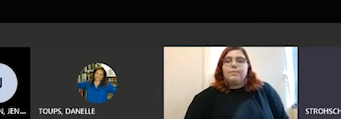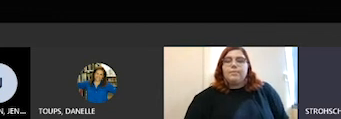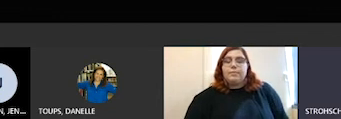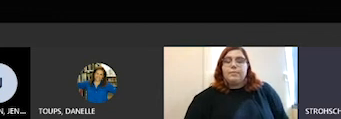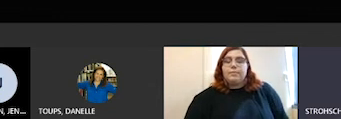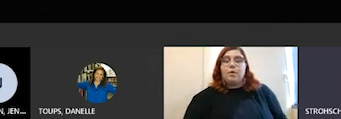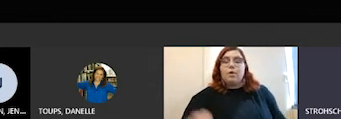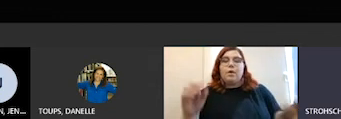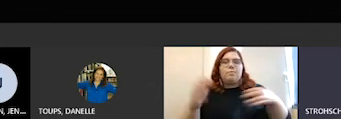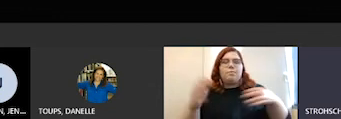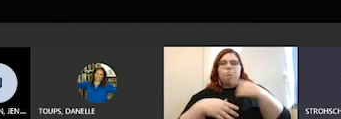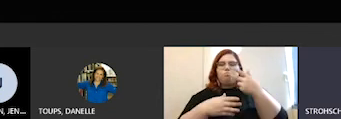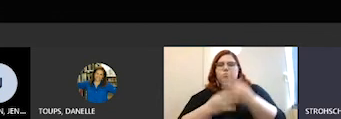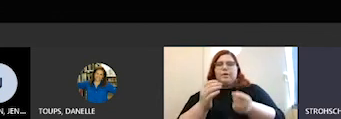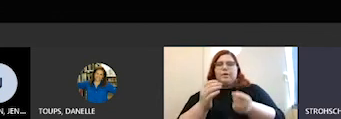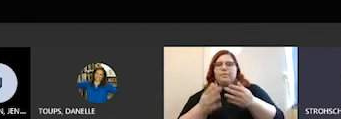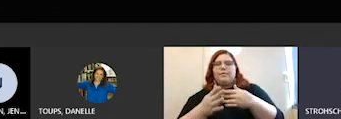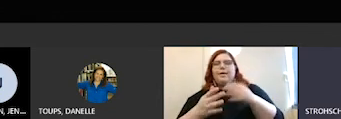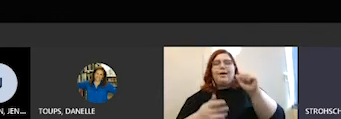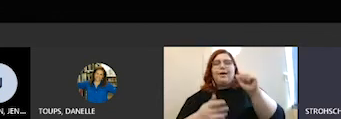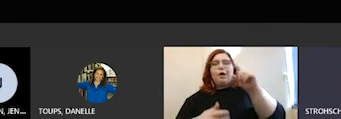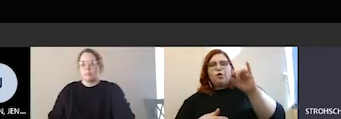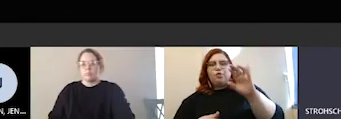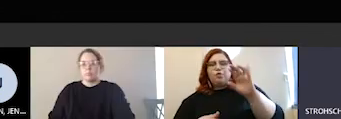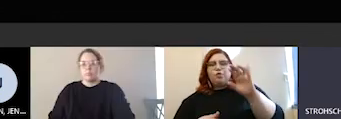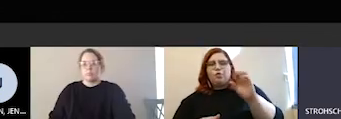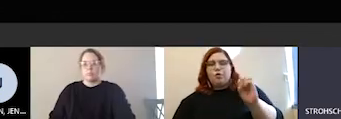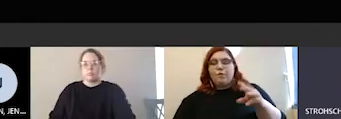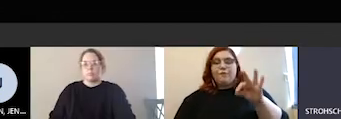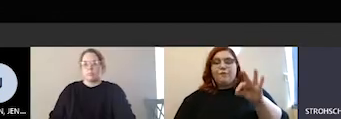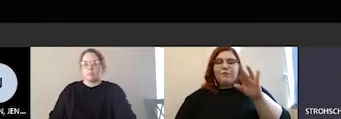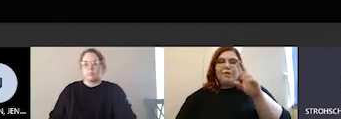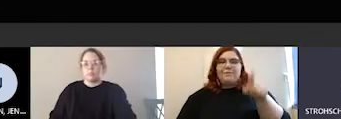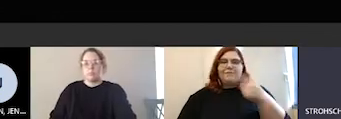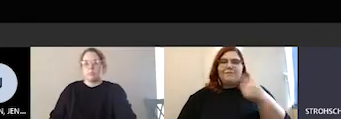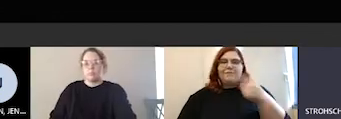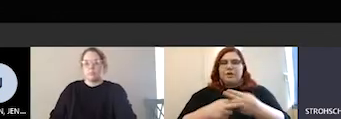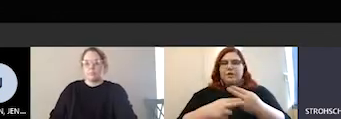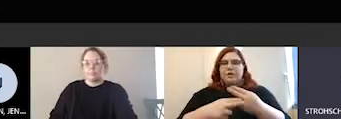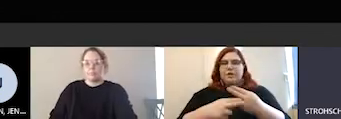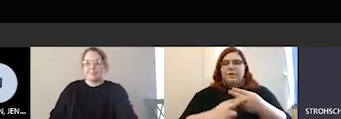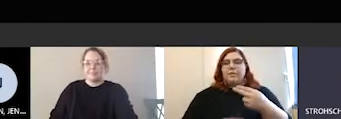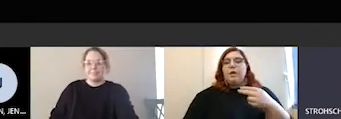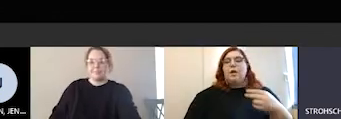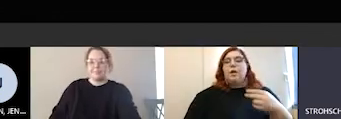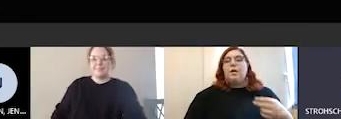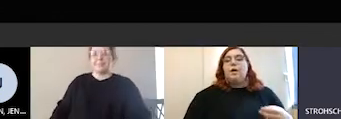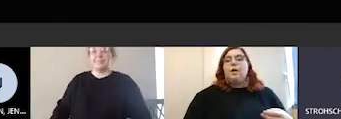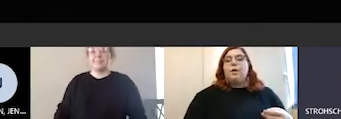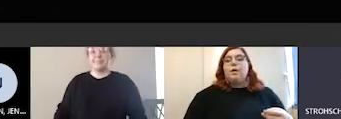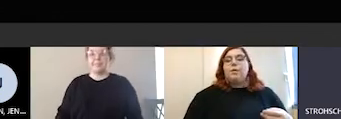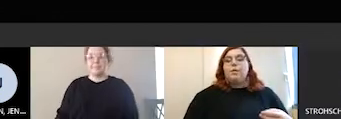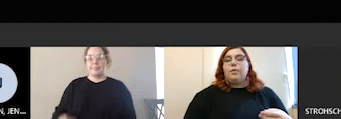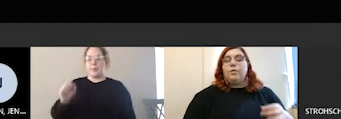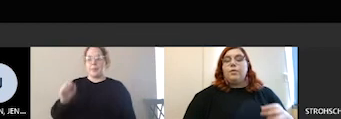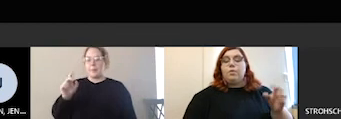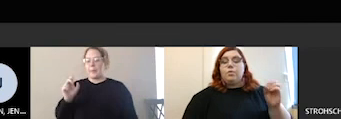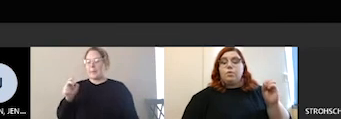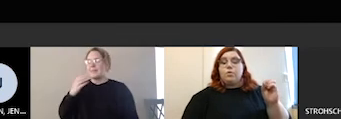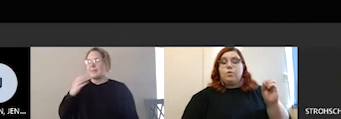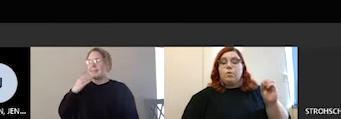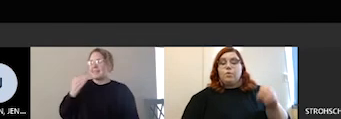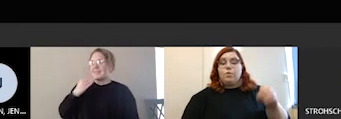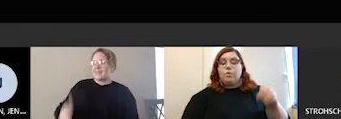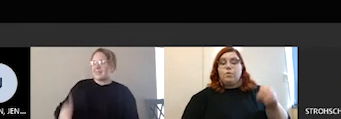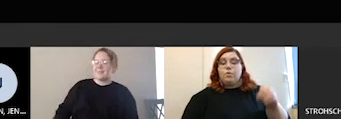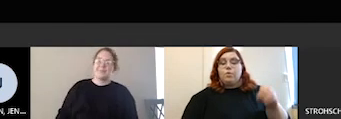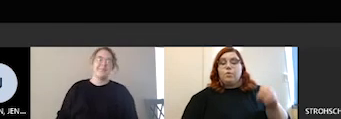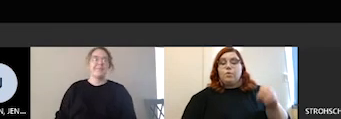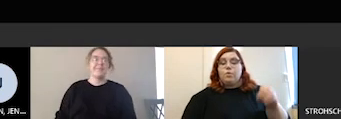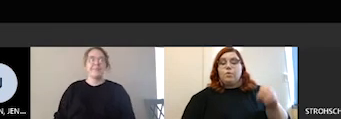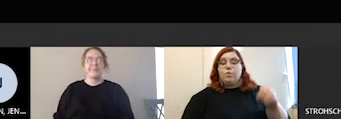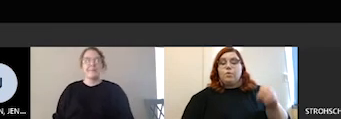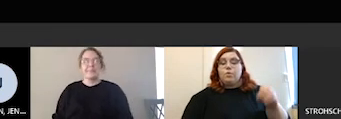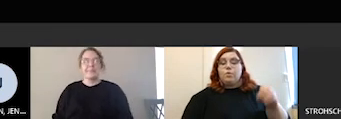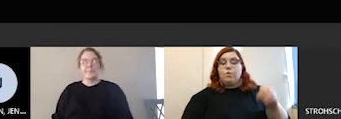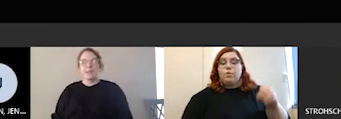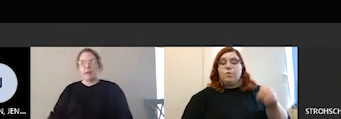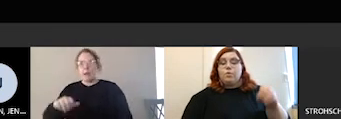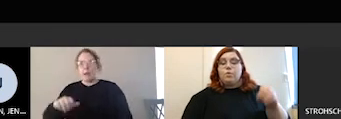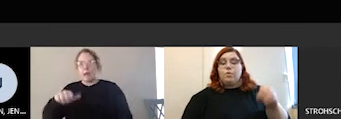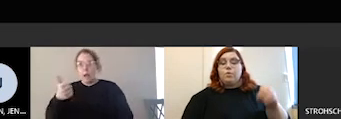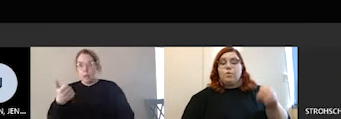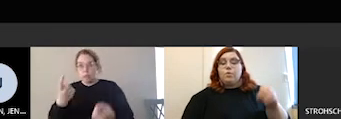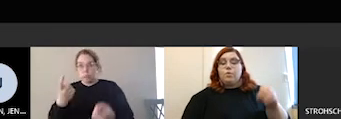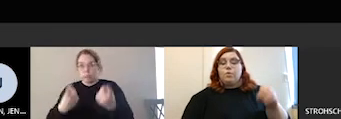It's Andrew. Frank is my first name, but Andrew's fine. Okay, cool. So there you go. Thanks. Any other